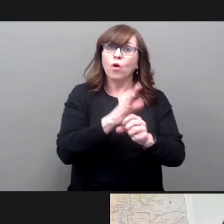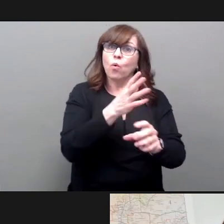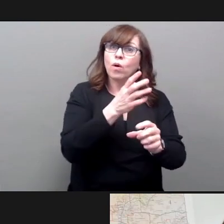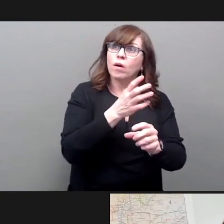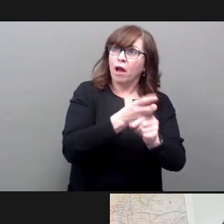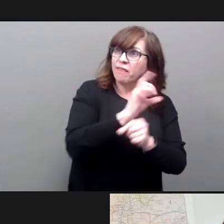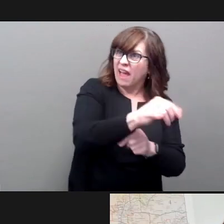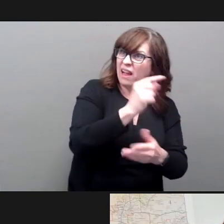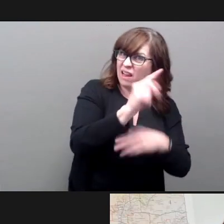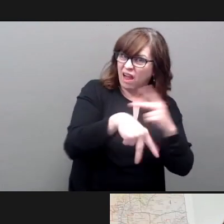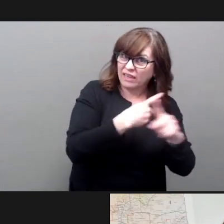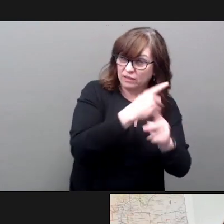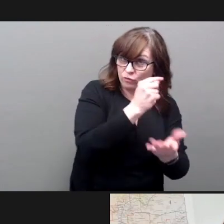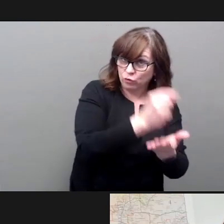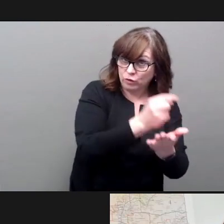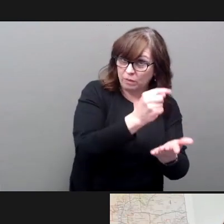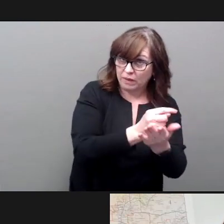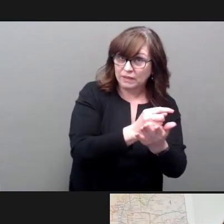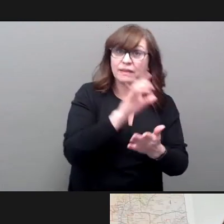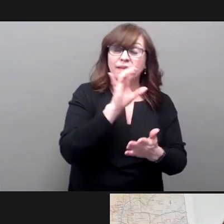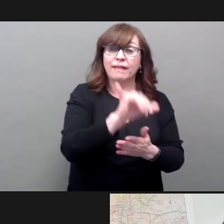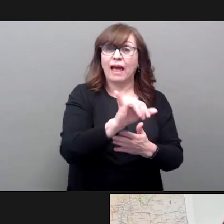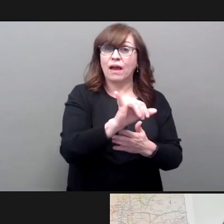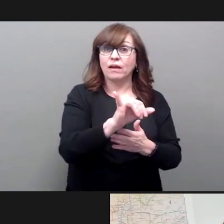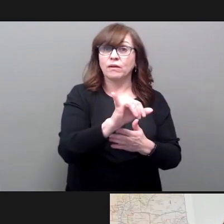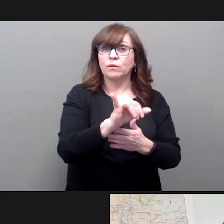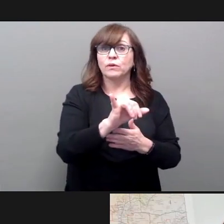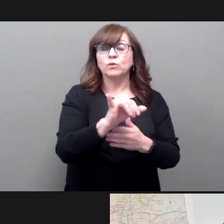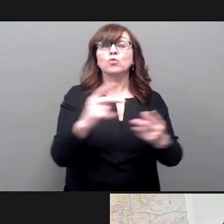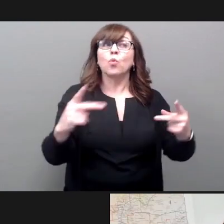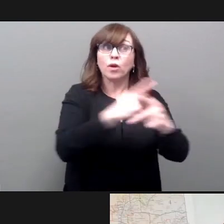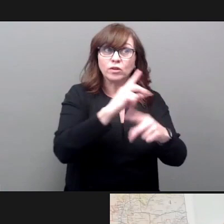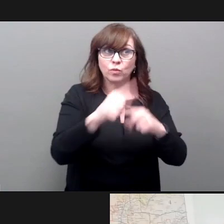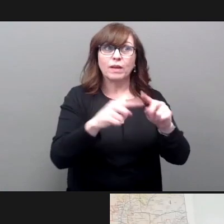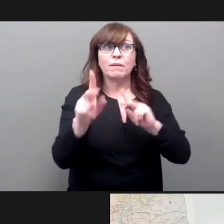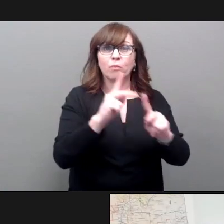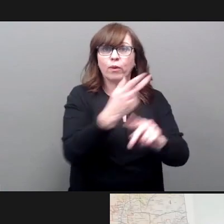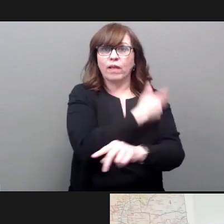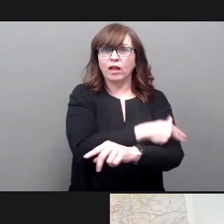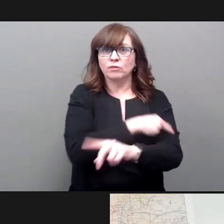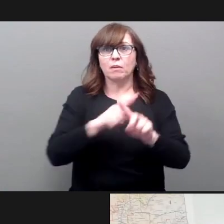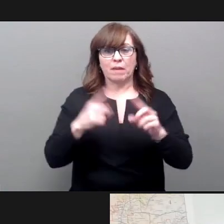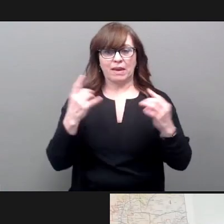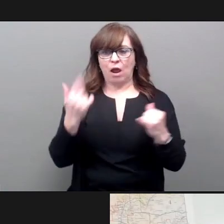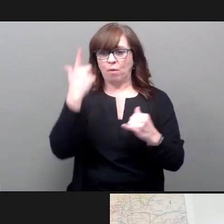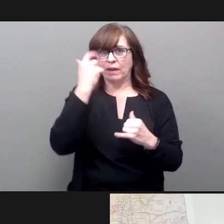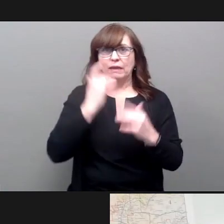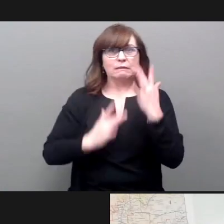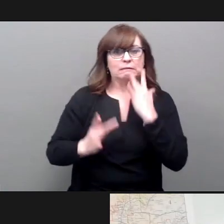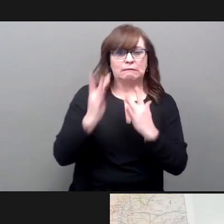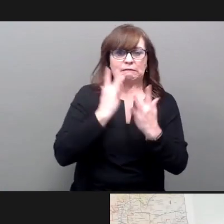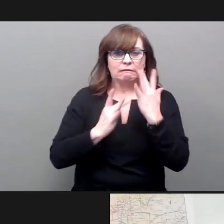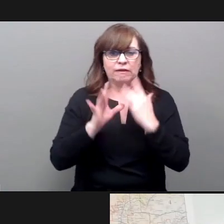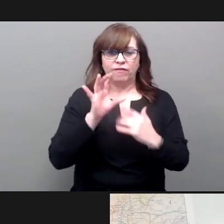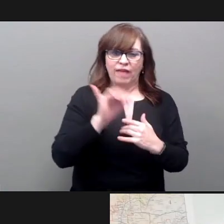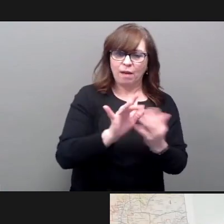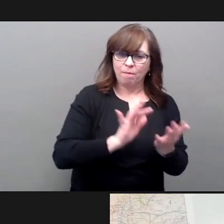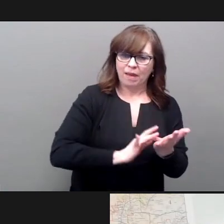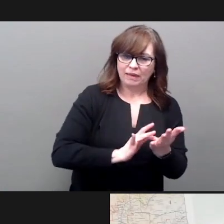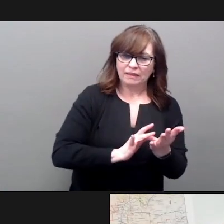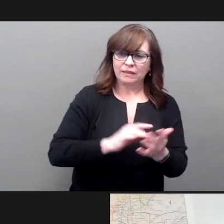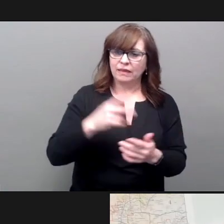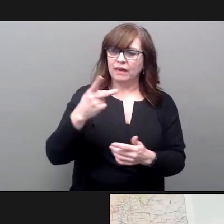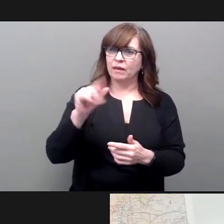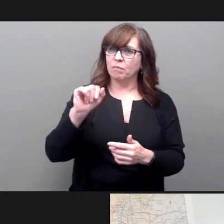was actually what it was for, is people in the hospital. Now, to your point, because of the shortage of remdesivir and Paxlovid,